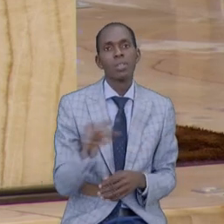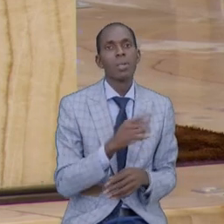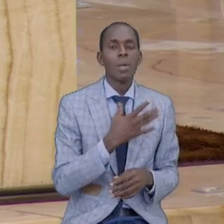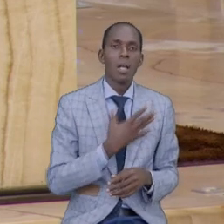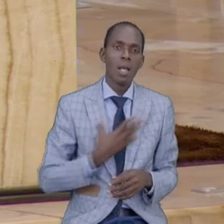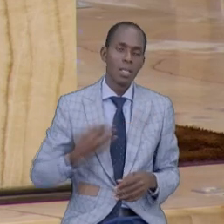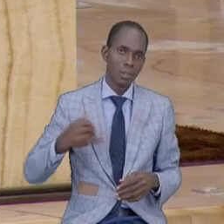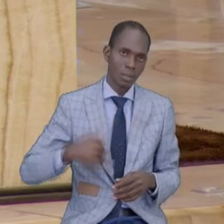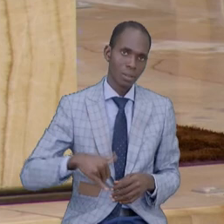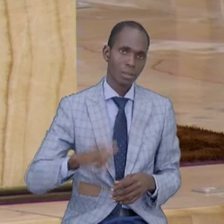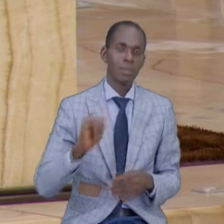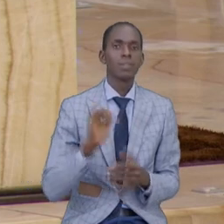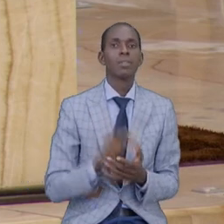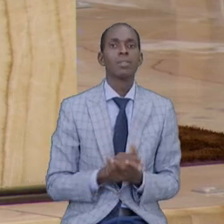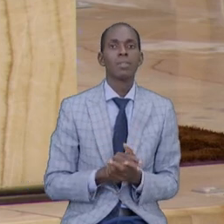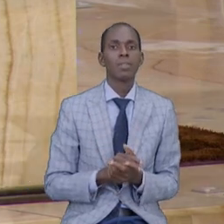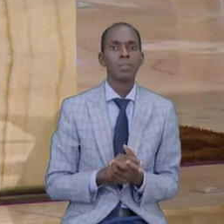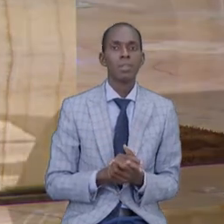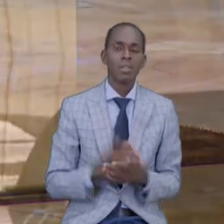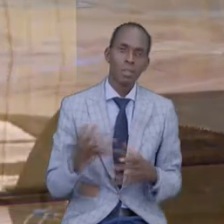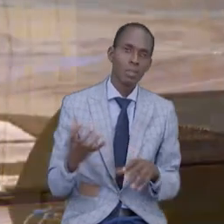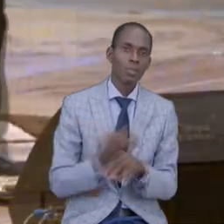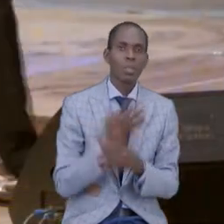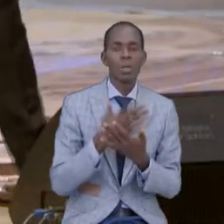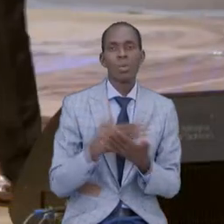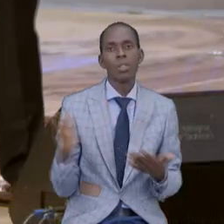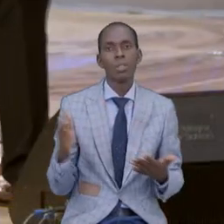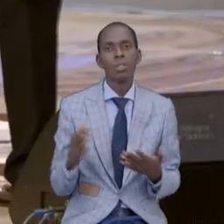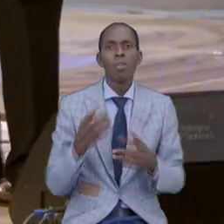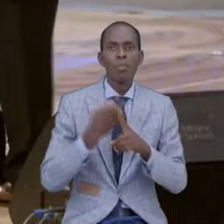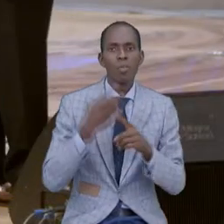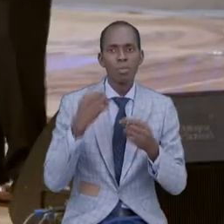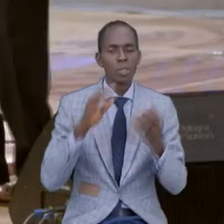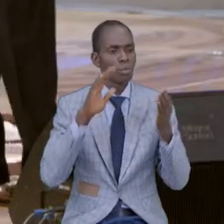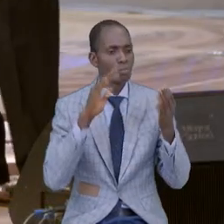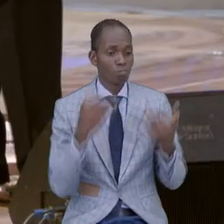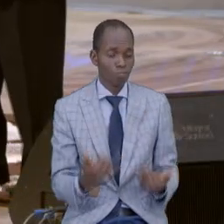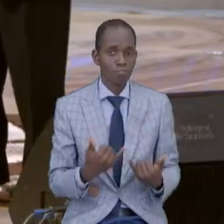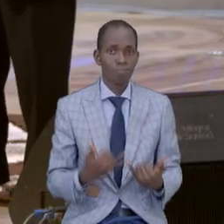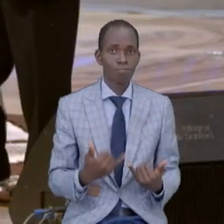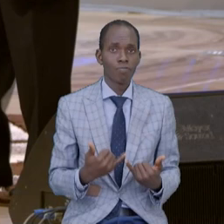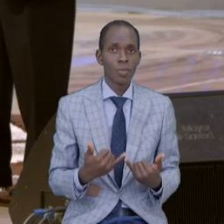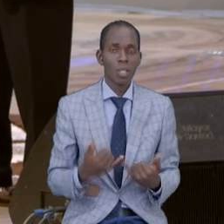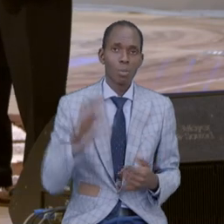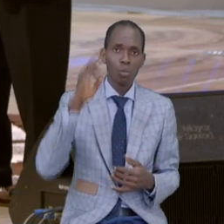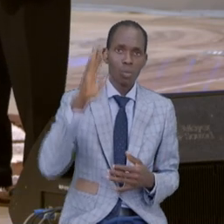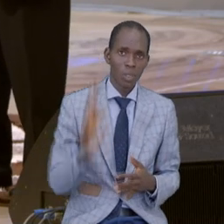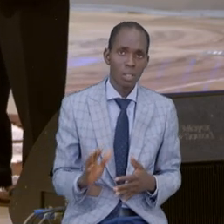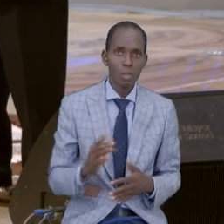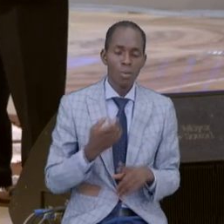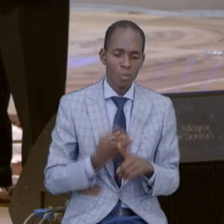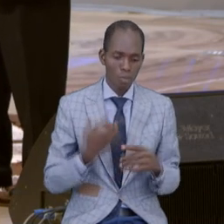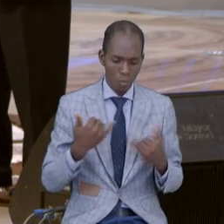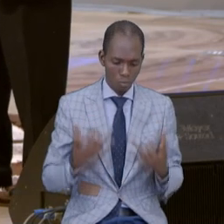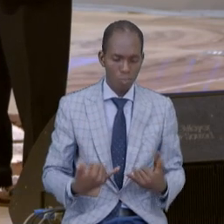yet, they turned away from the present ministers and present